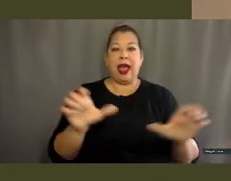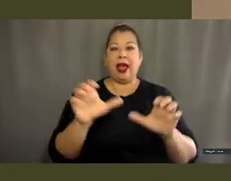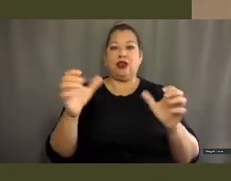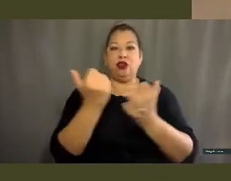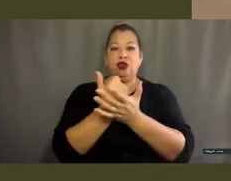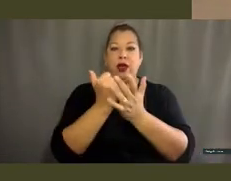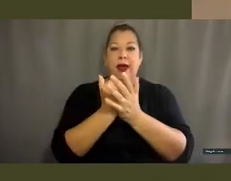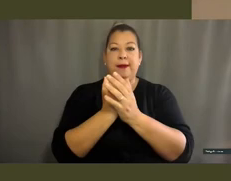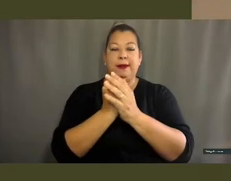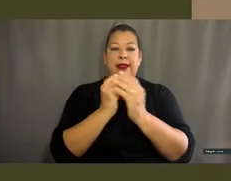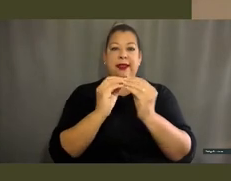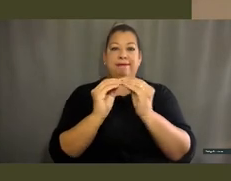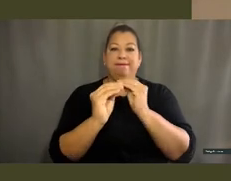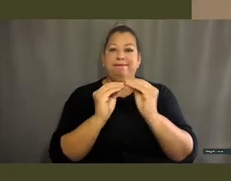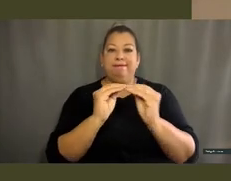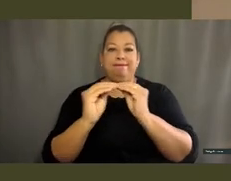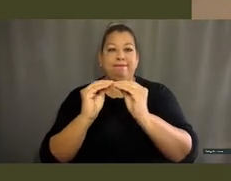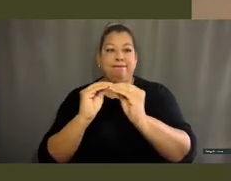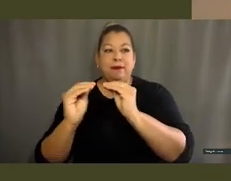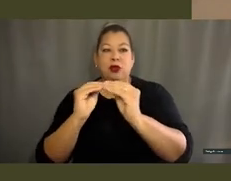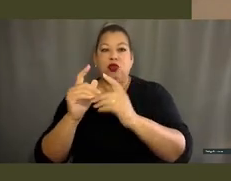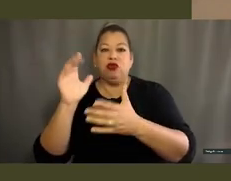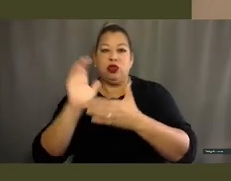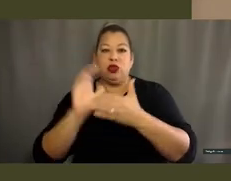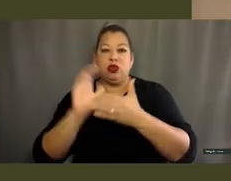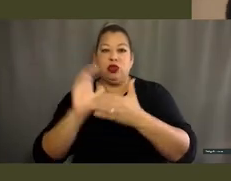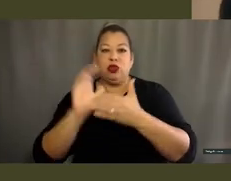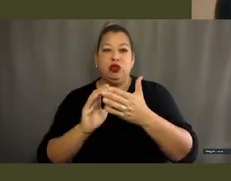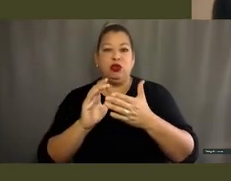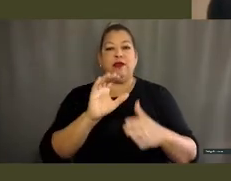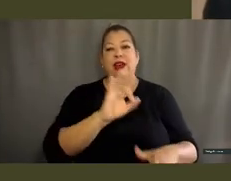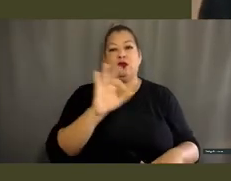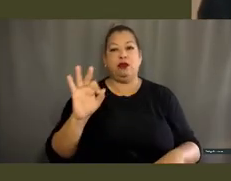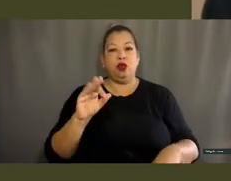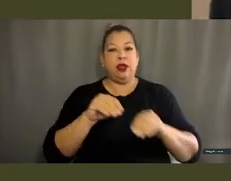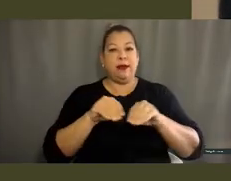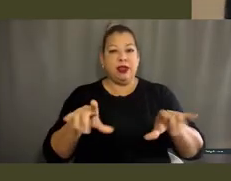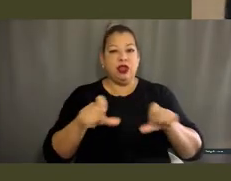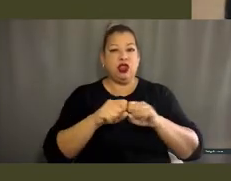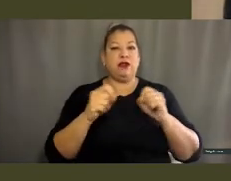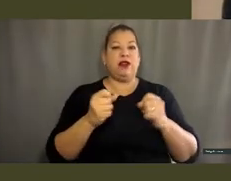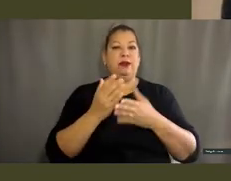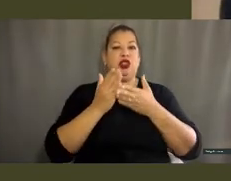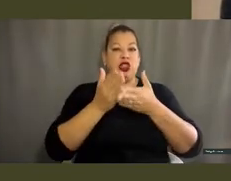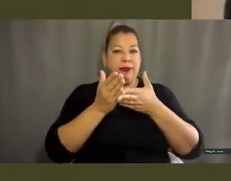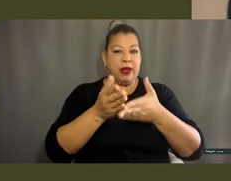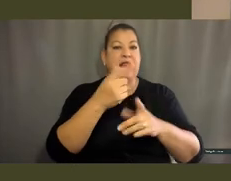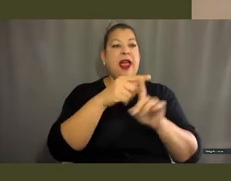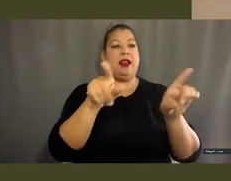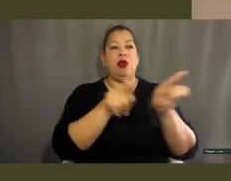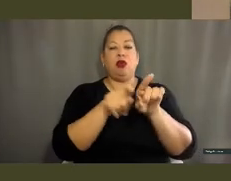generation, reducing fossil fuel emissions from shipping, as well as protection of green grey infrastructure and protection